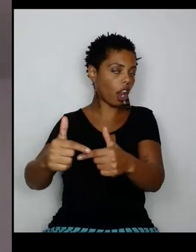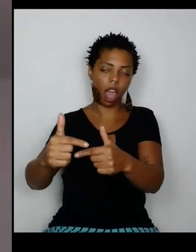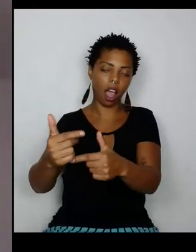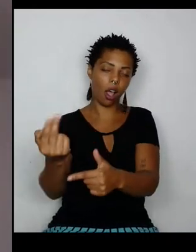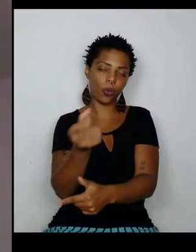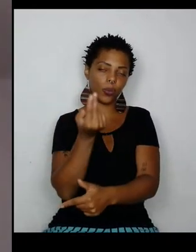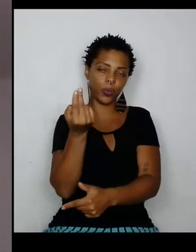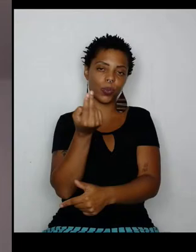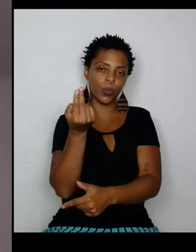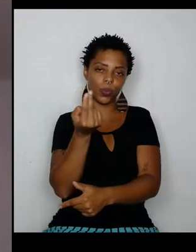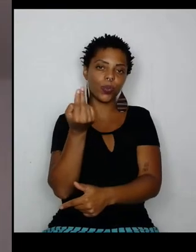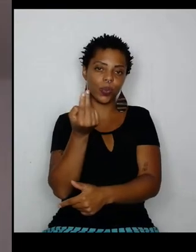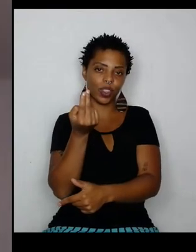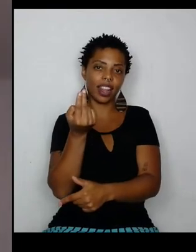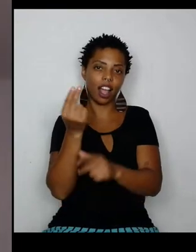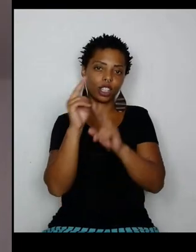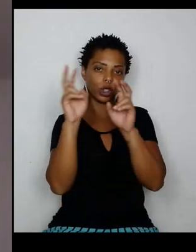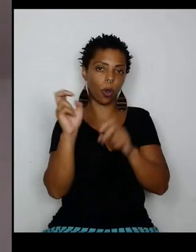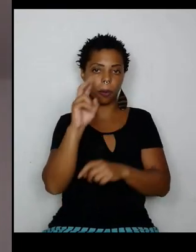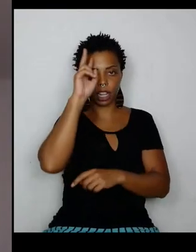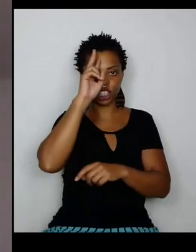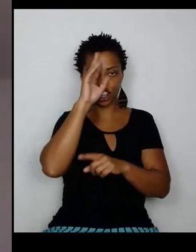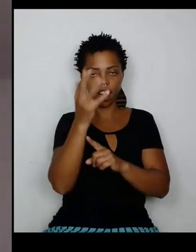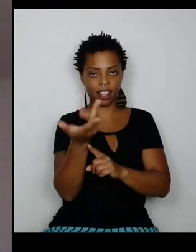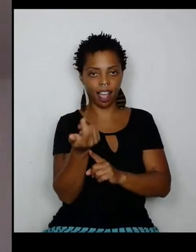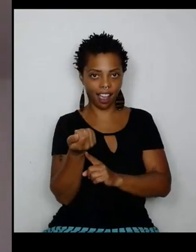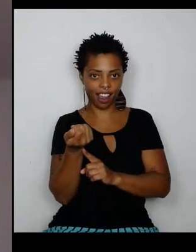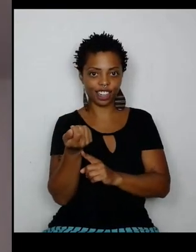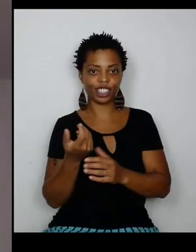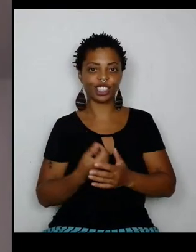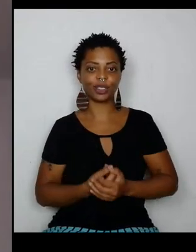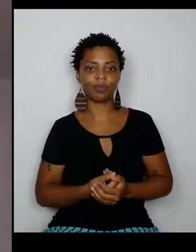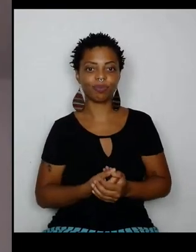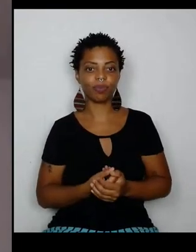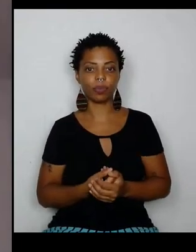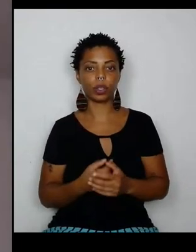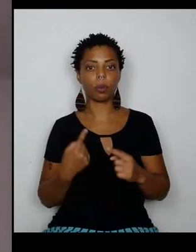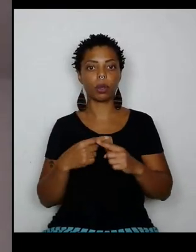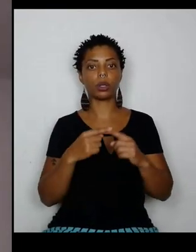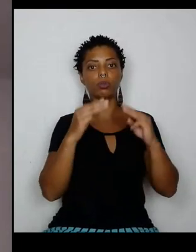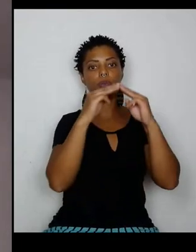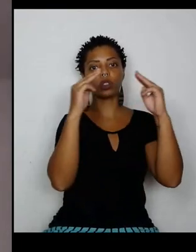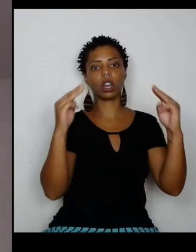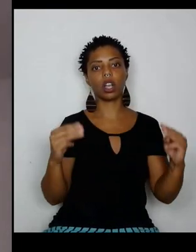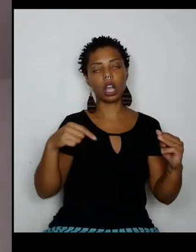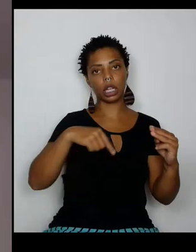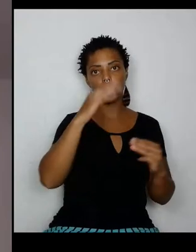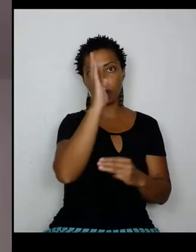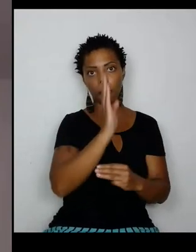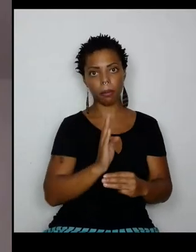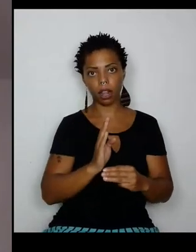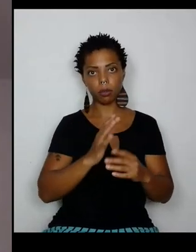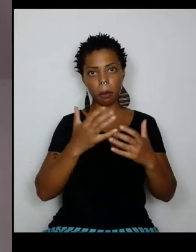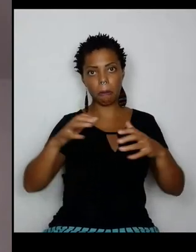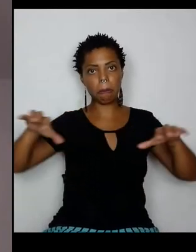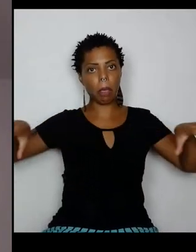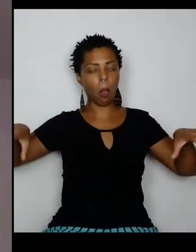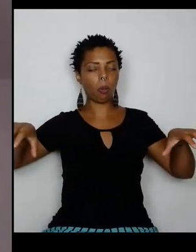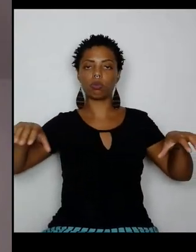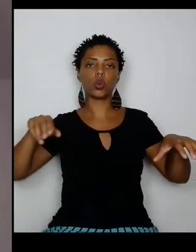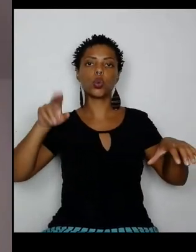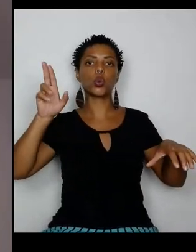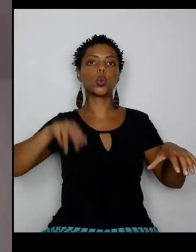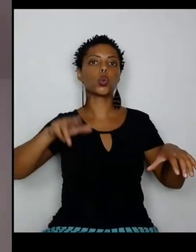she knew that it was impossible to fill these gaps considering a traditional approach in the history of art in the tropics and in